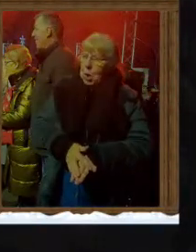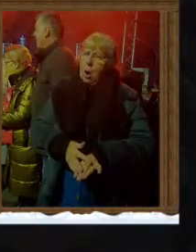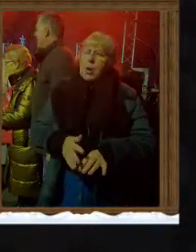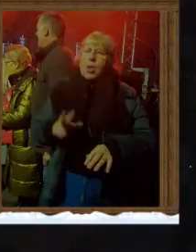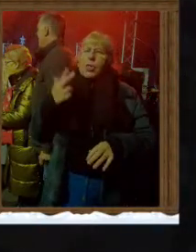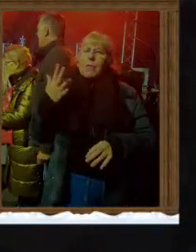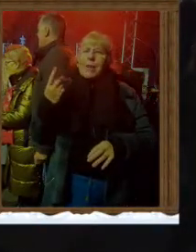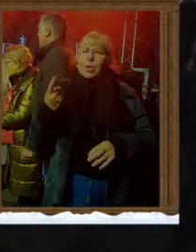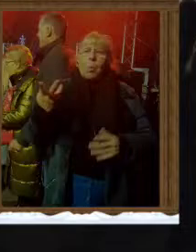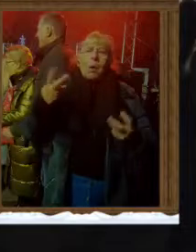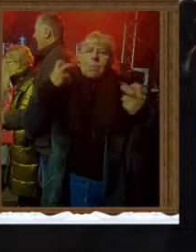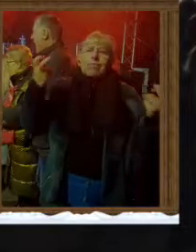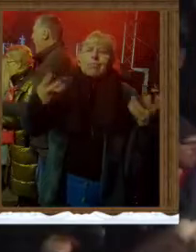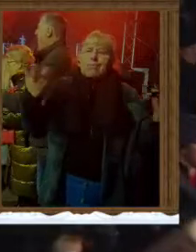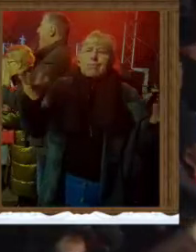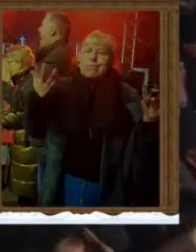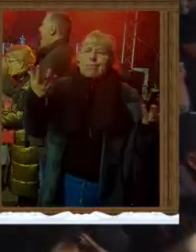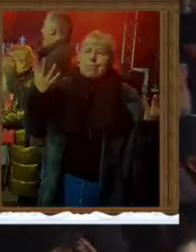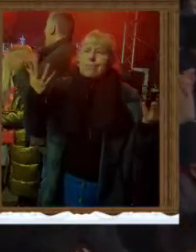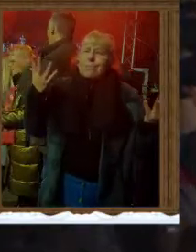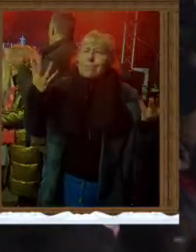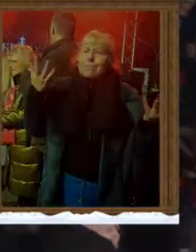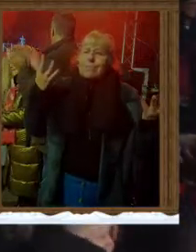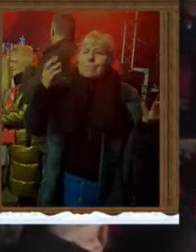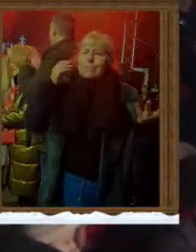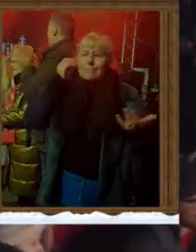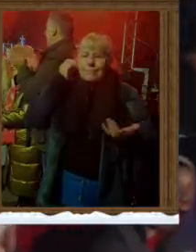in 3, 2, 1.